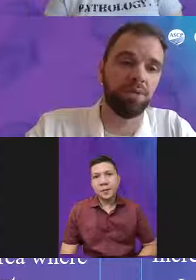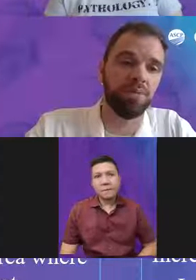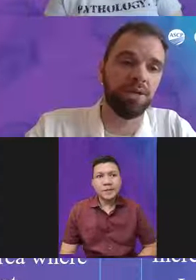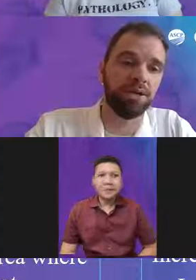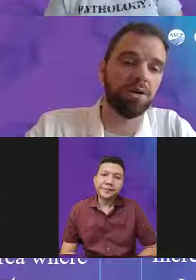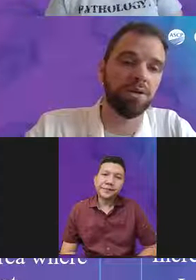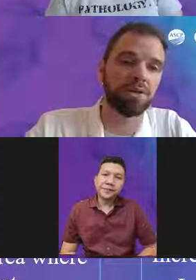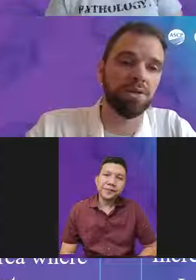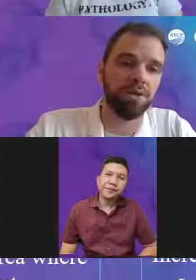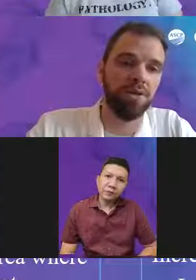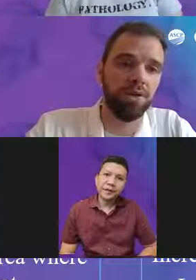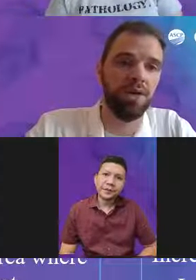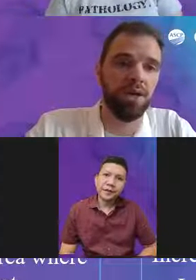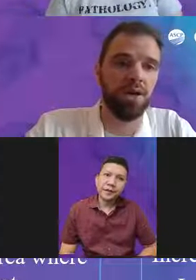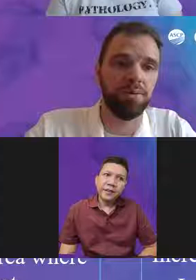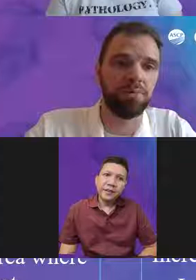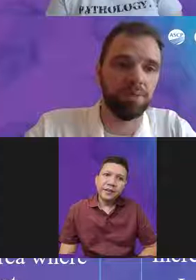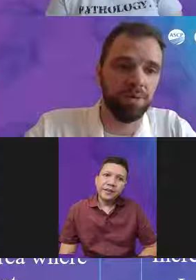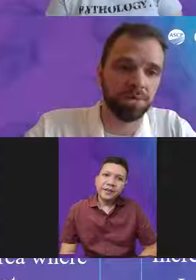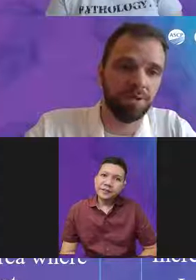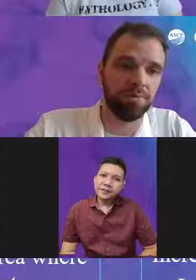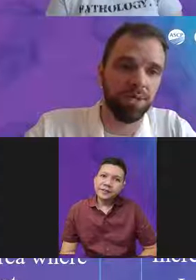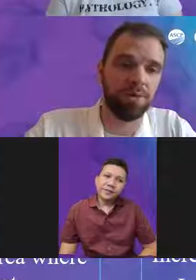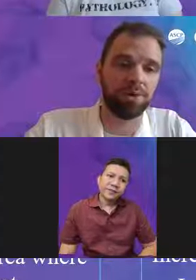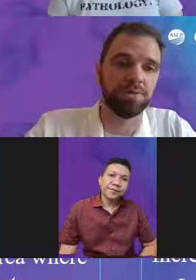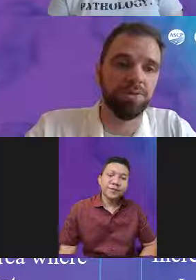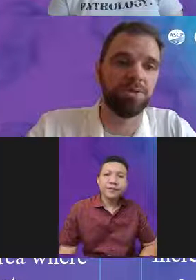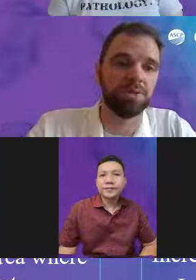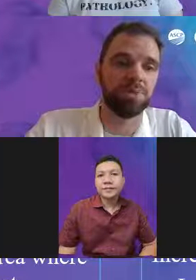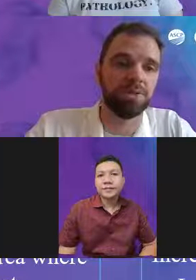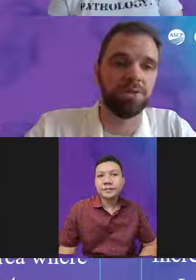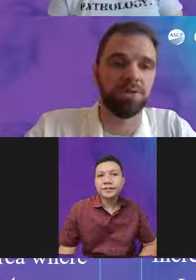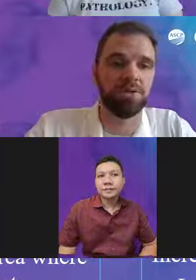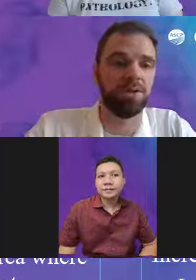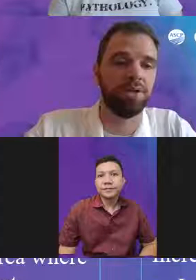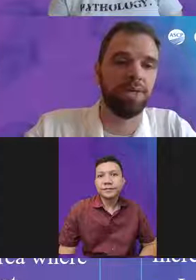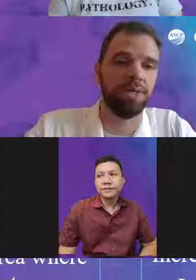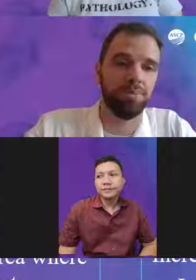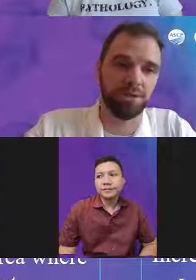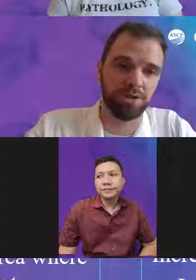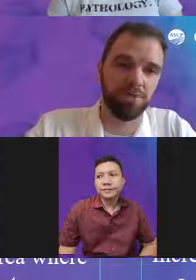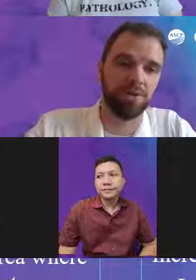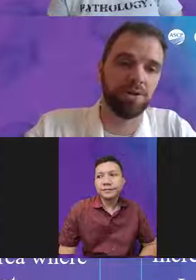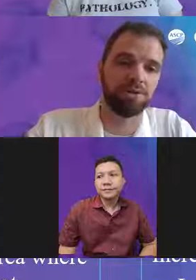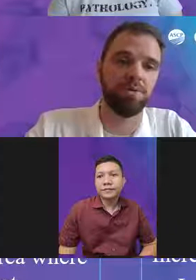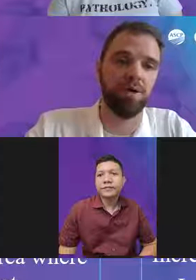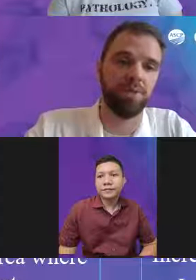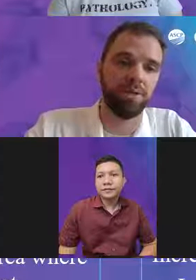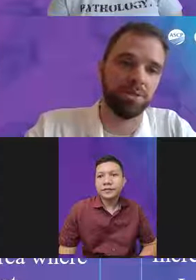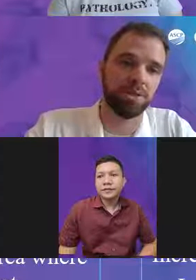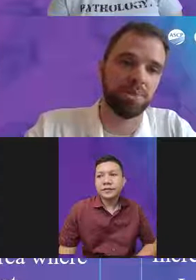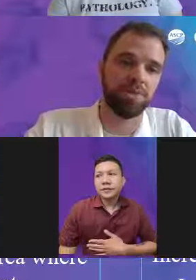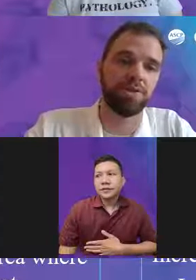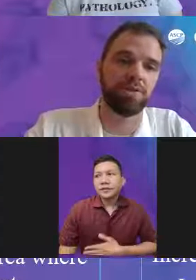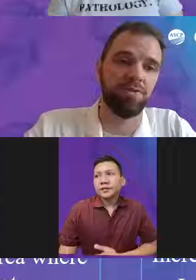make sure that we're being heard. So make sure to be a part of those memberships, because you're not only getting the mentorship, but you're also